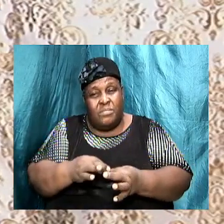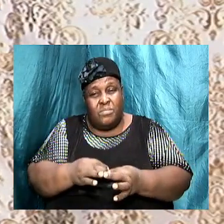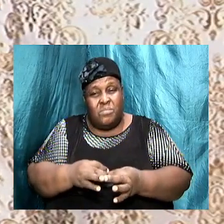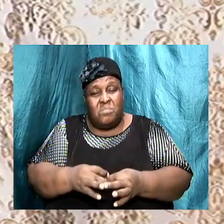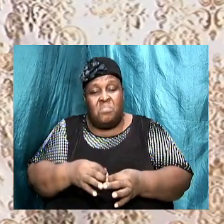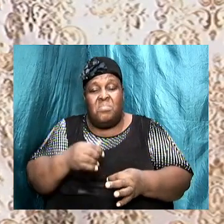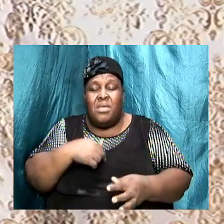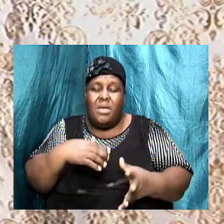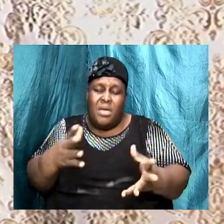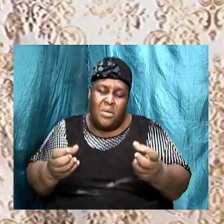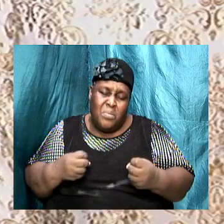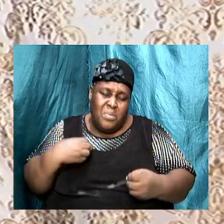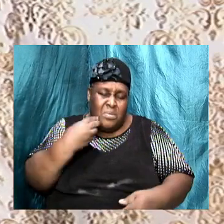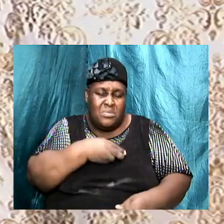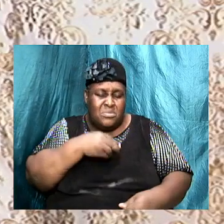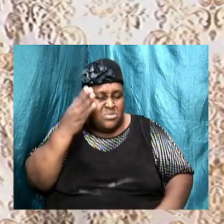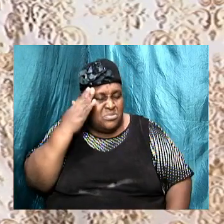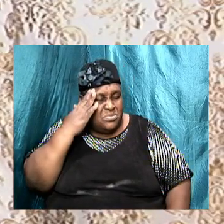I want us to know